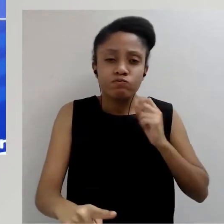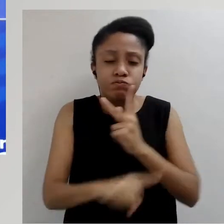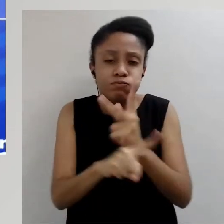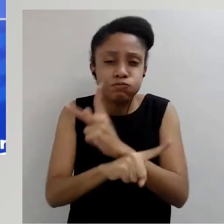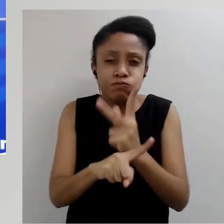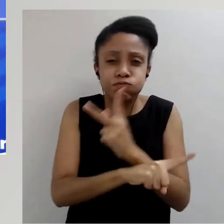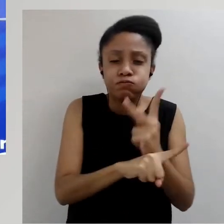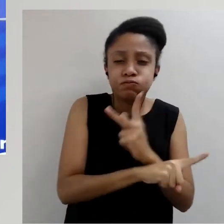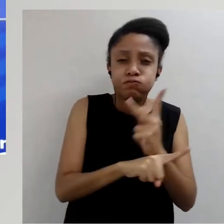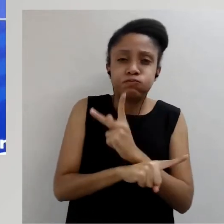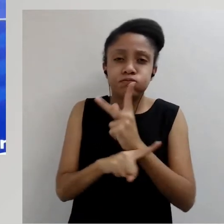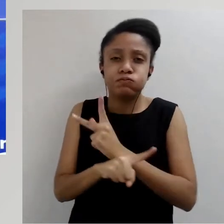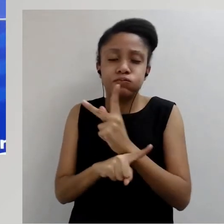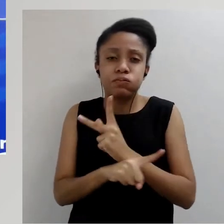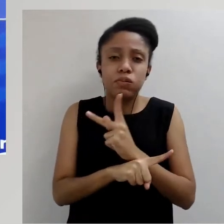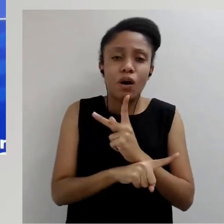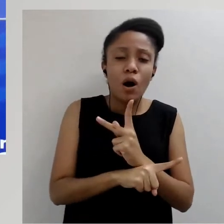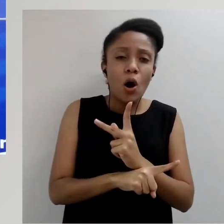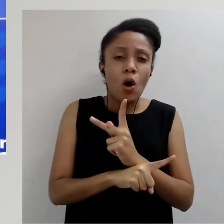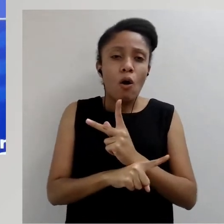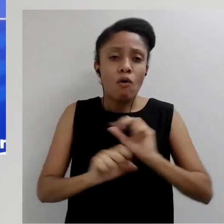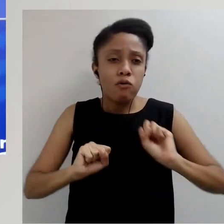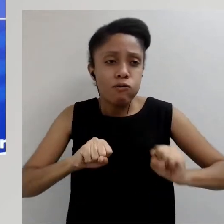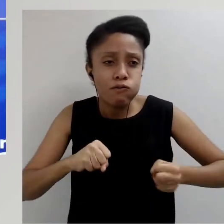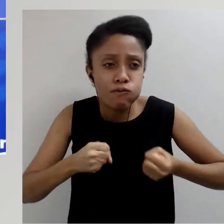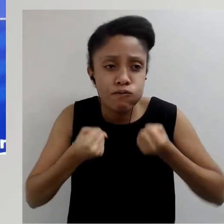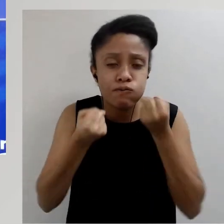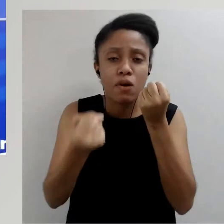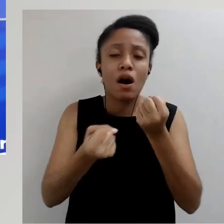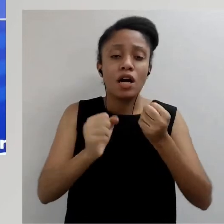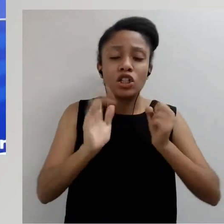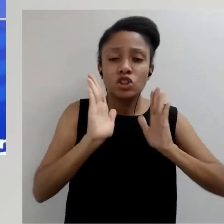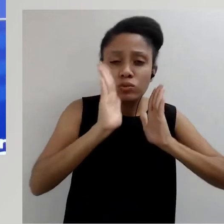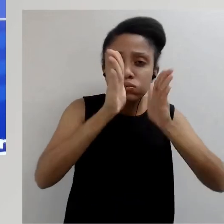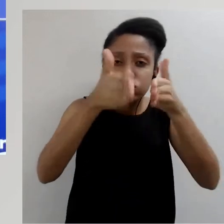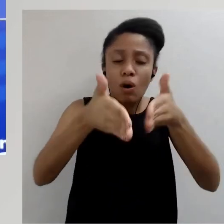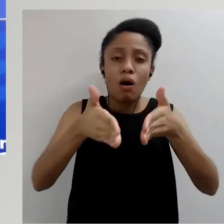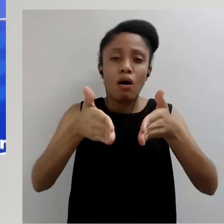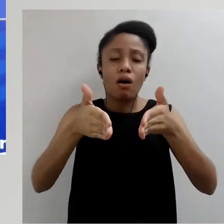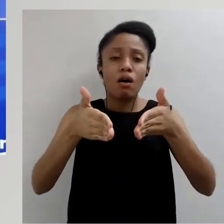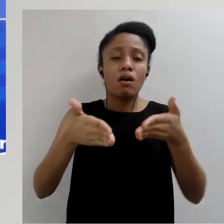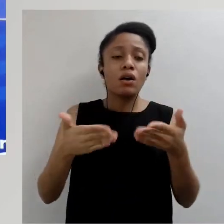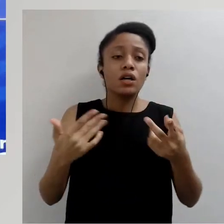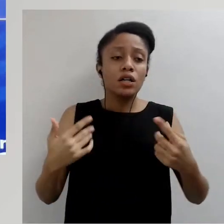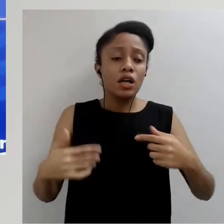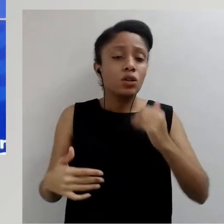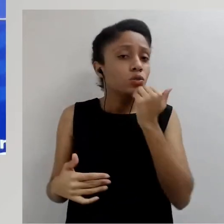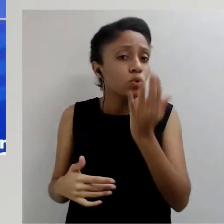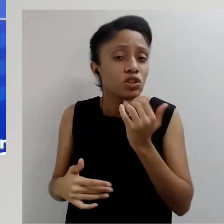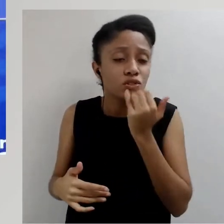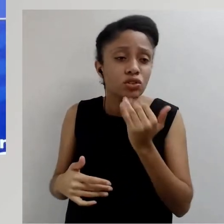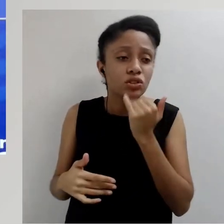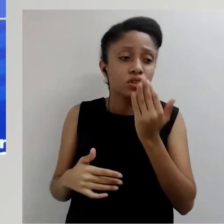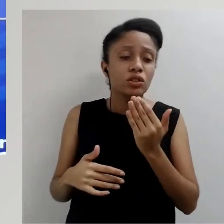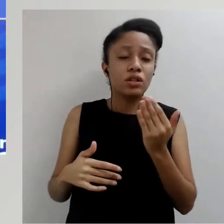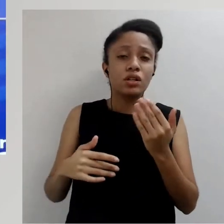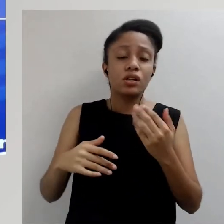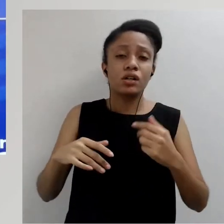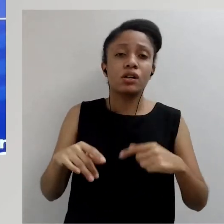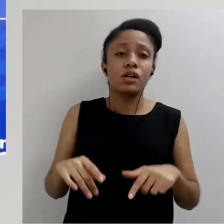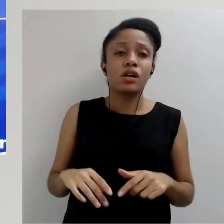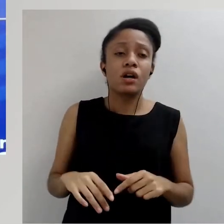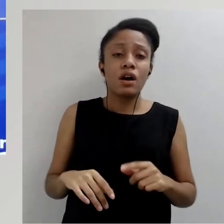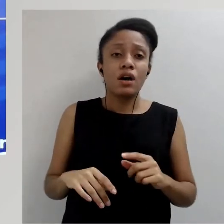when offering your printing services, and you have to guide your offering.